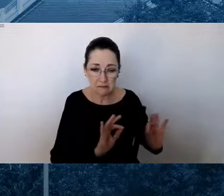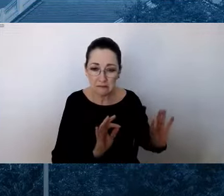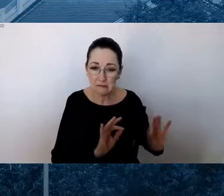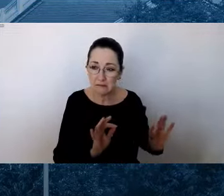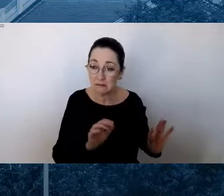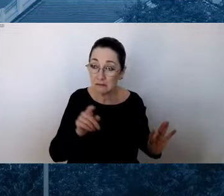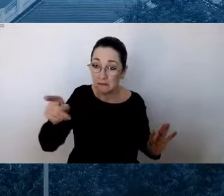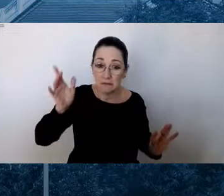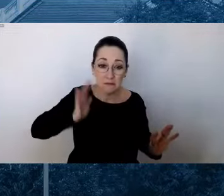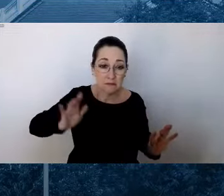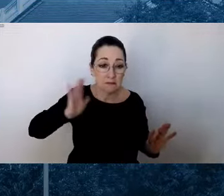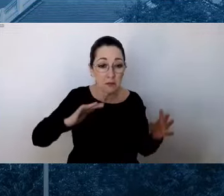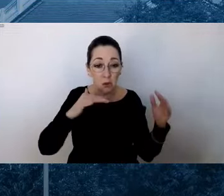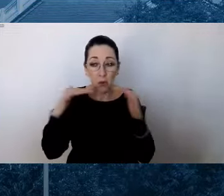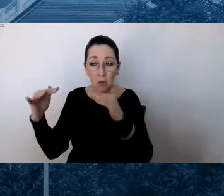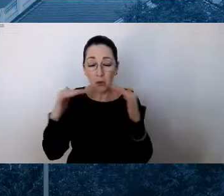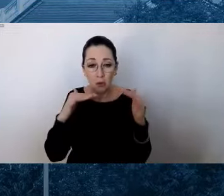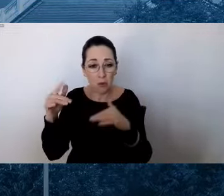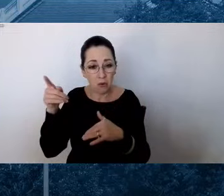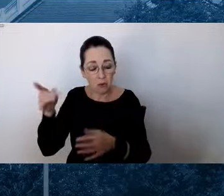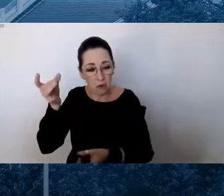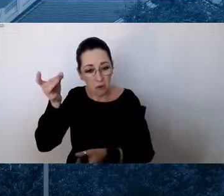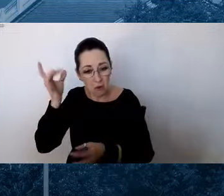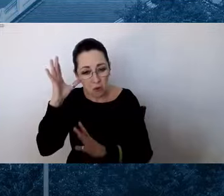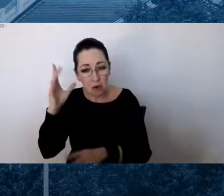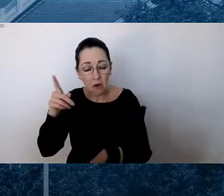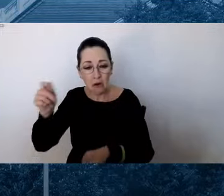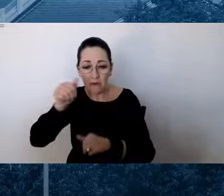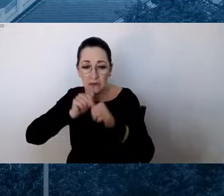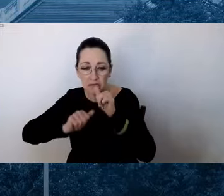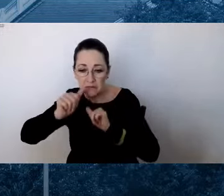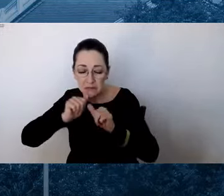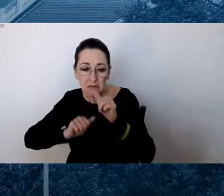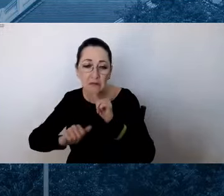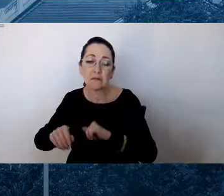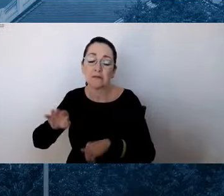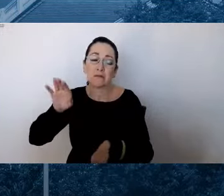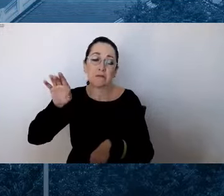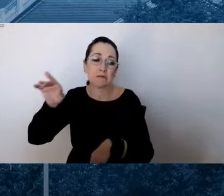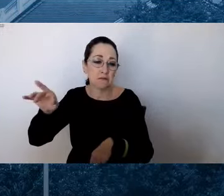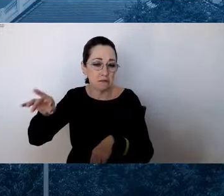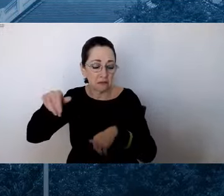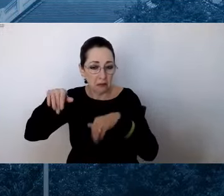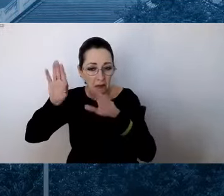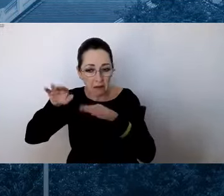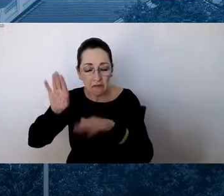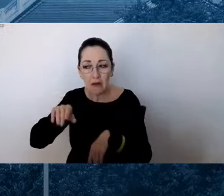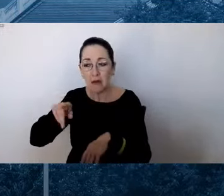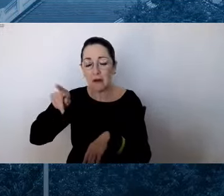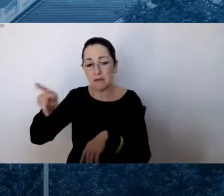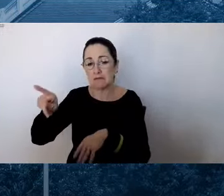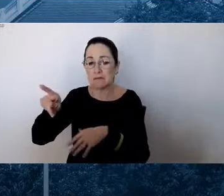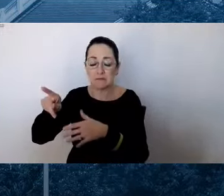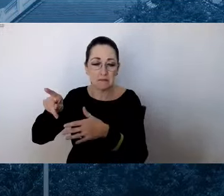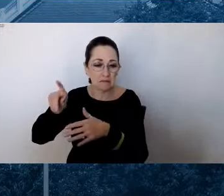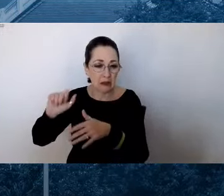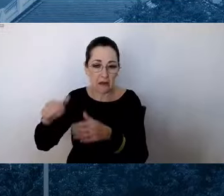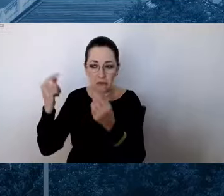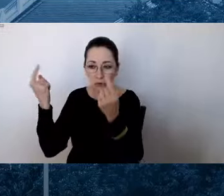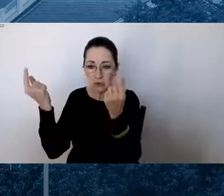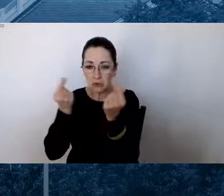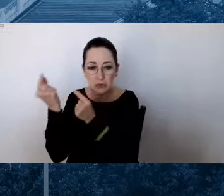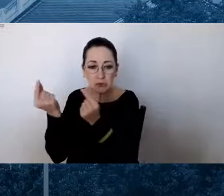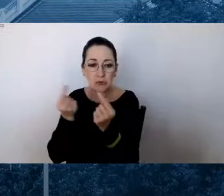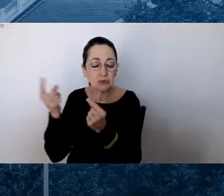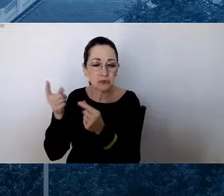by comparison. And so let's all be patriotic. Let's support our city and our state and our country. Get